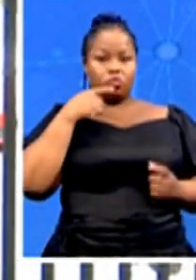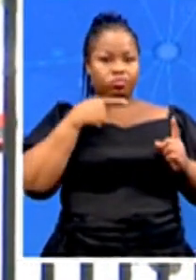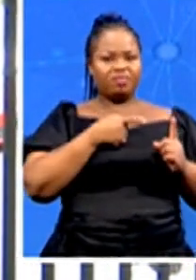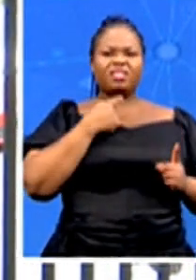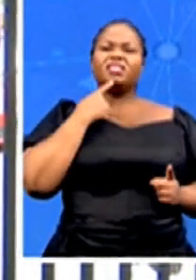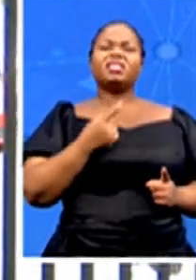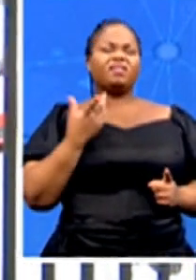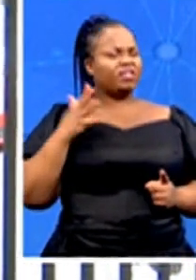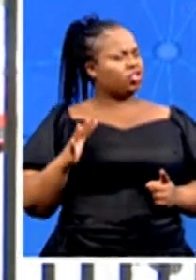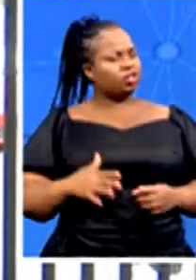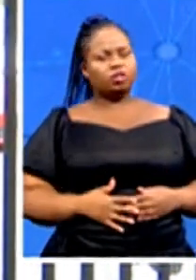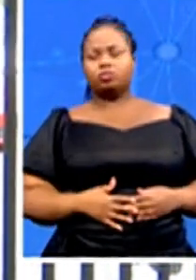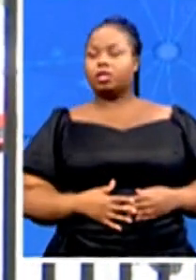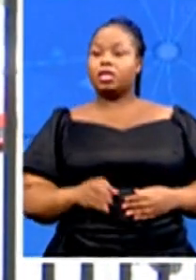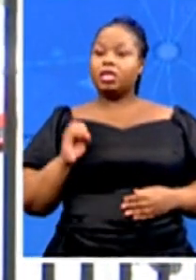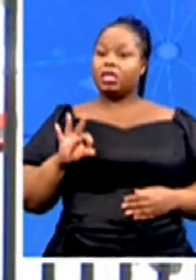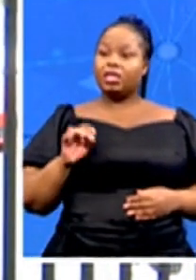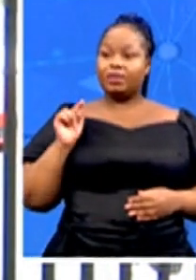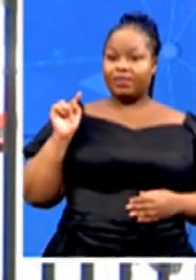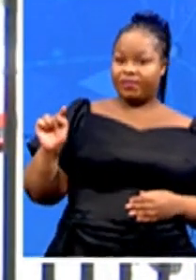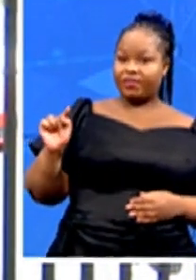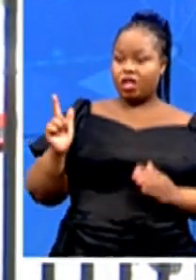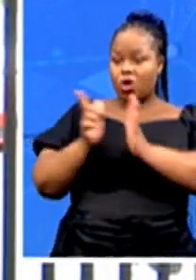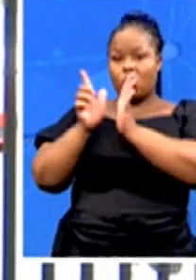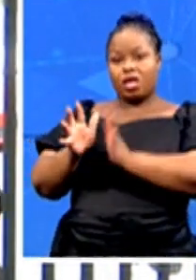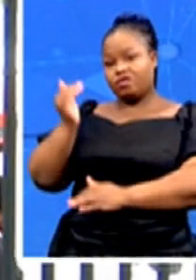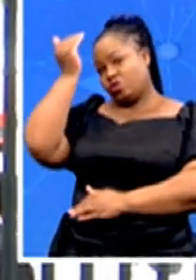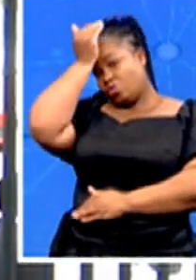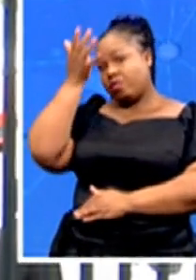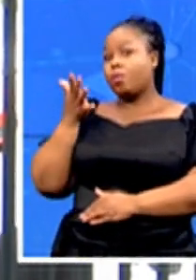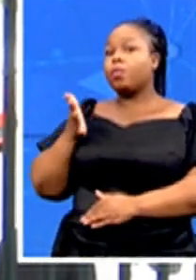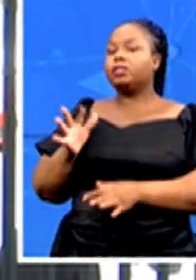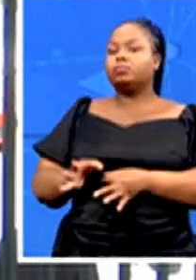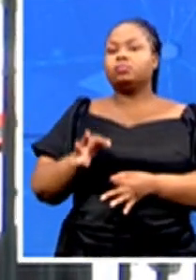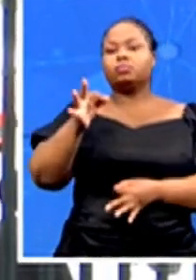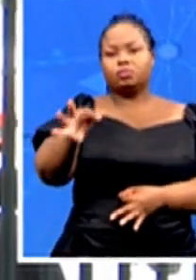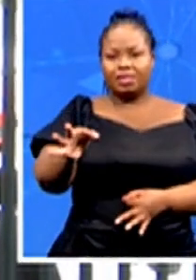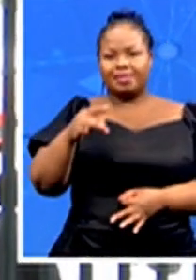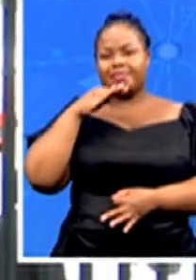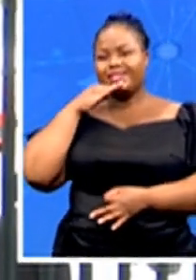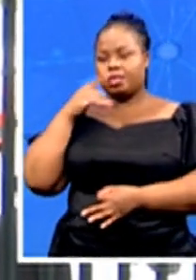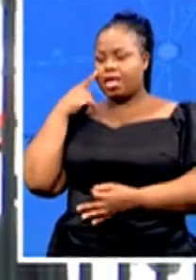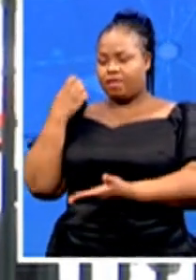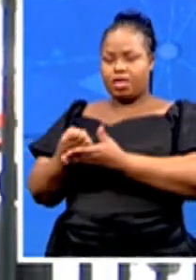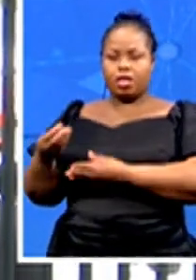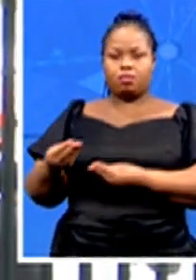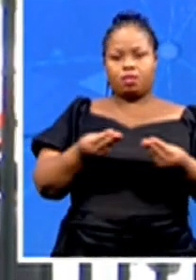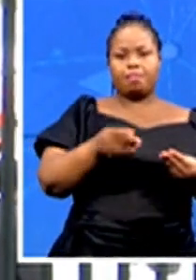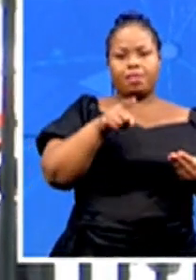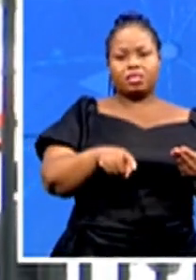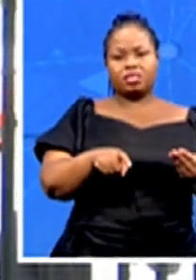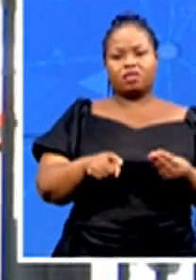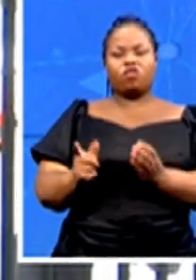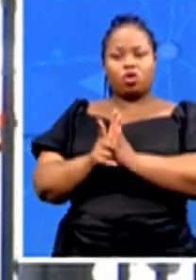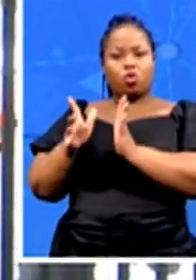wants a postponement today, then there would have to be evidence that is going to be led by both former President Jacob Zuma's defense team and that